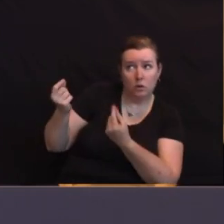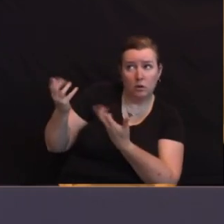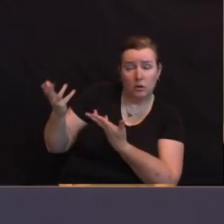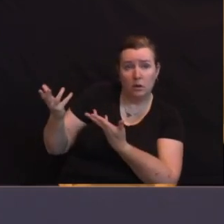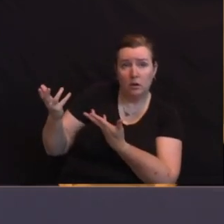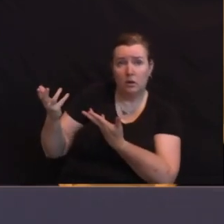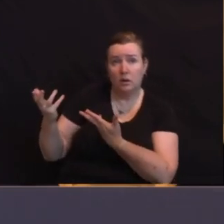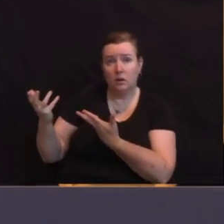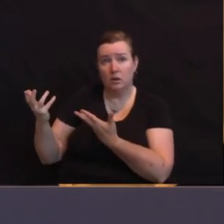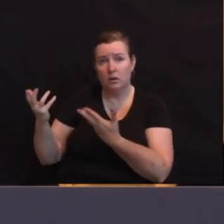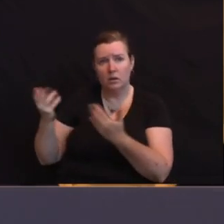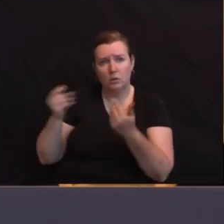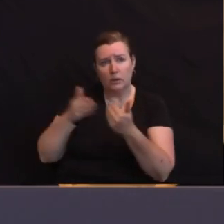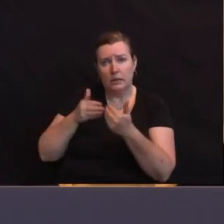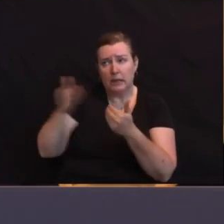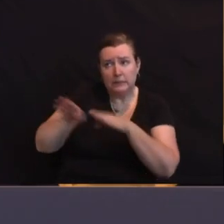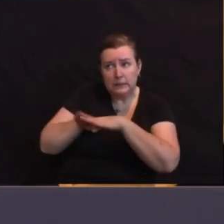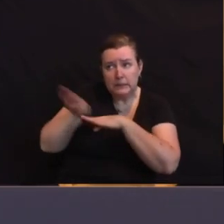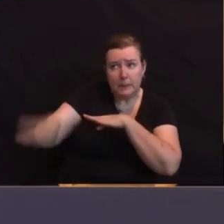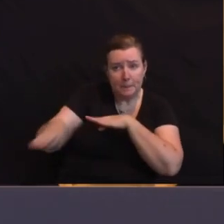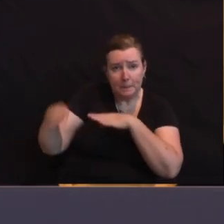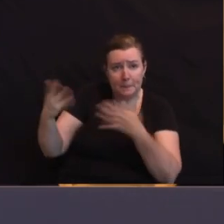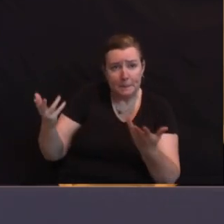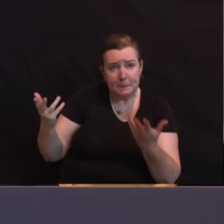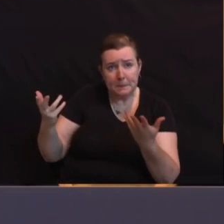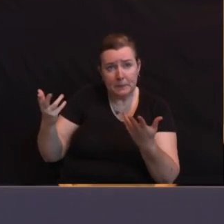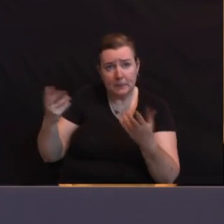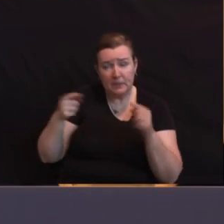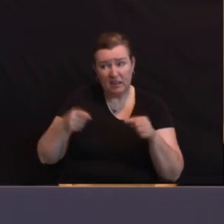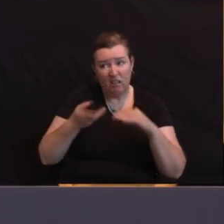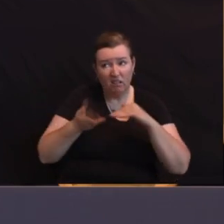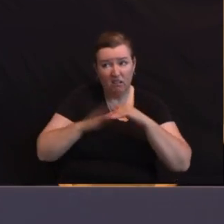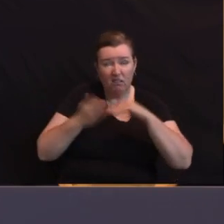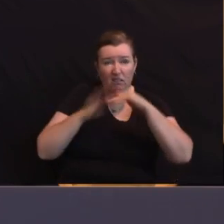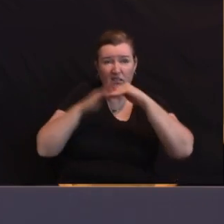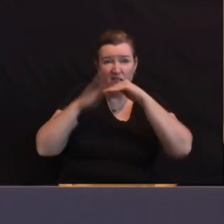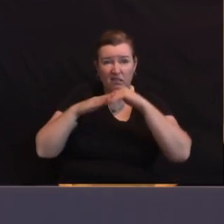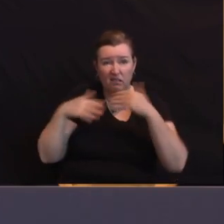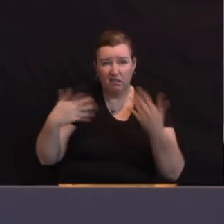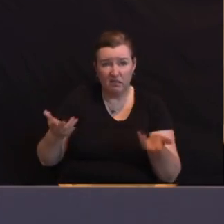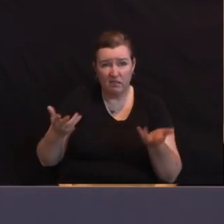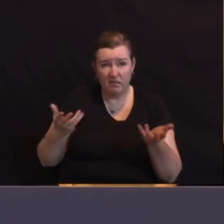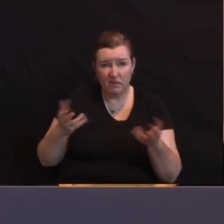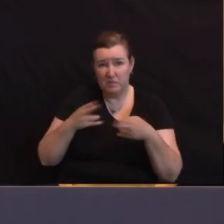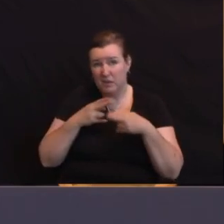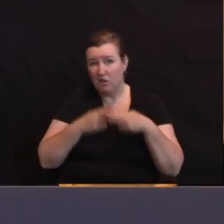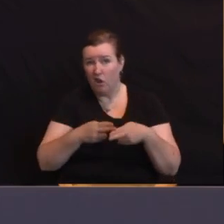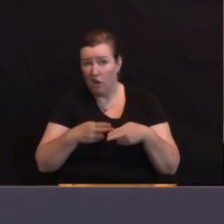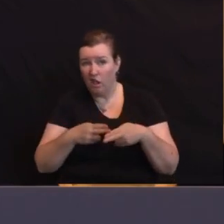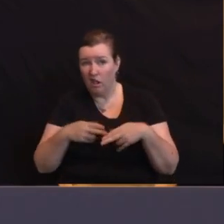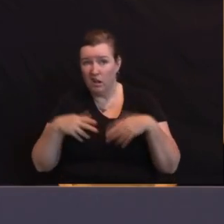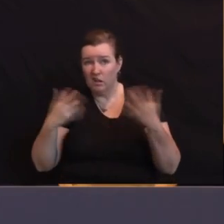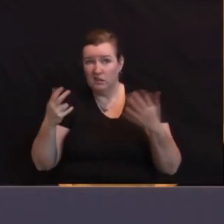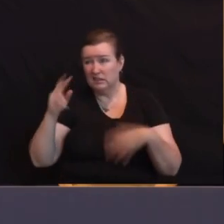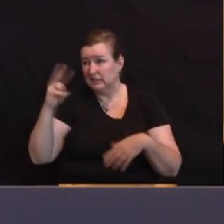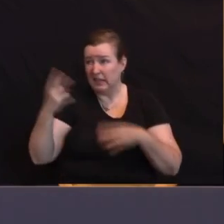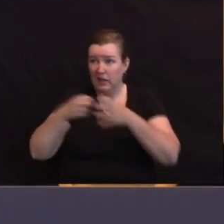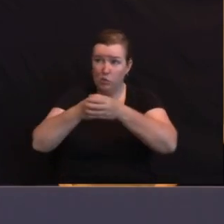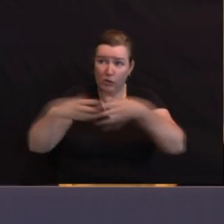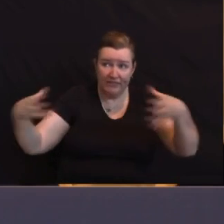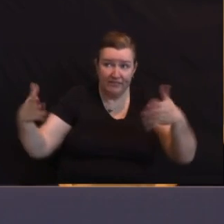What's the next step here? I mean, could this be the beginning of the so-called second wave? I know Judy